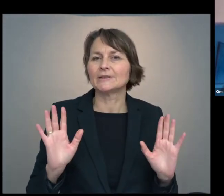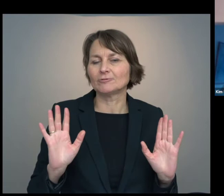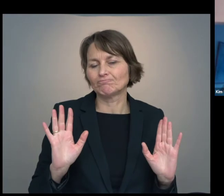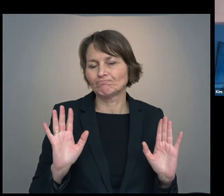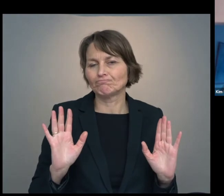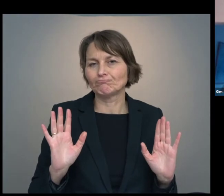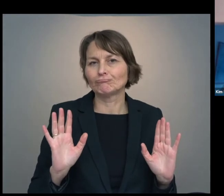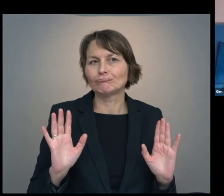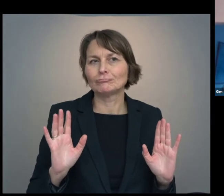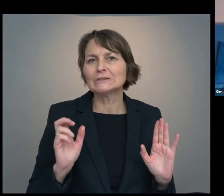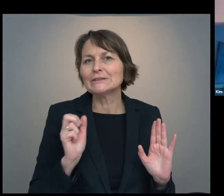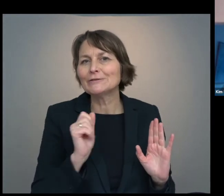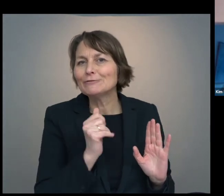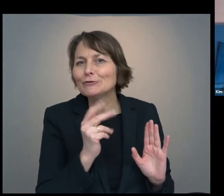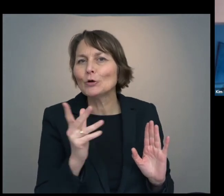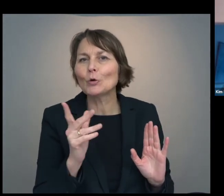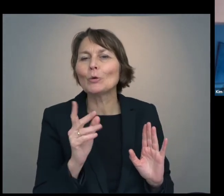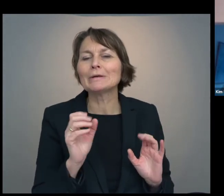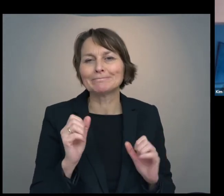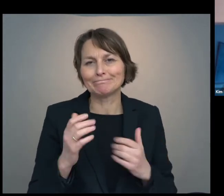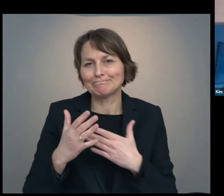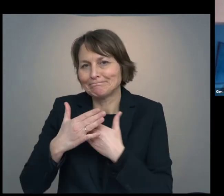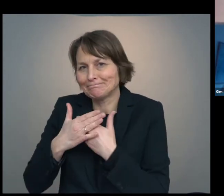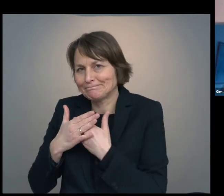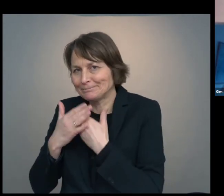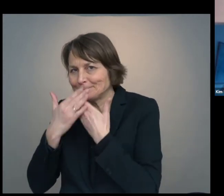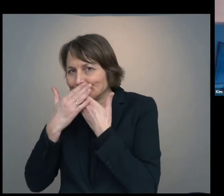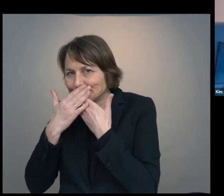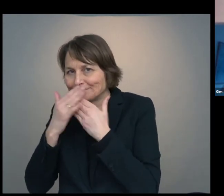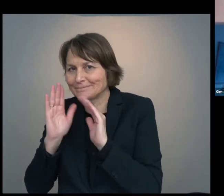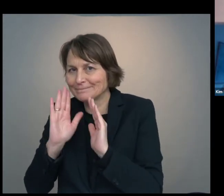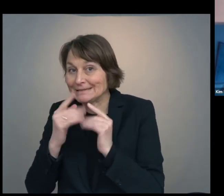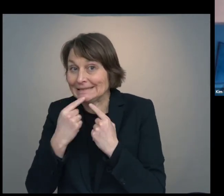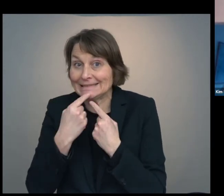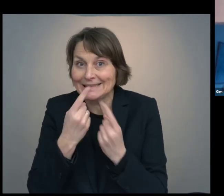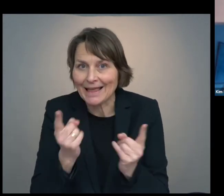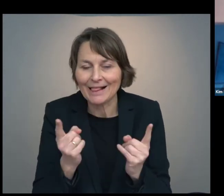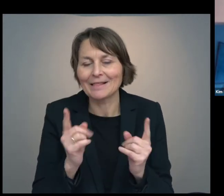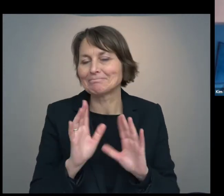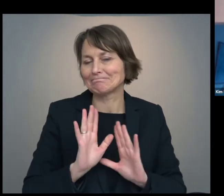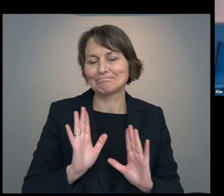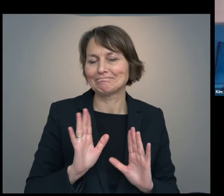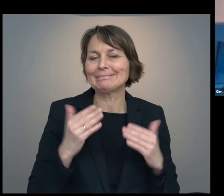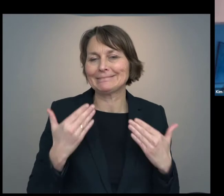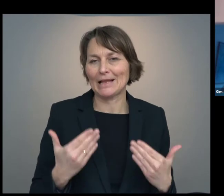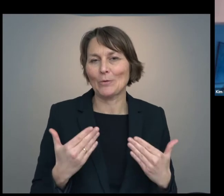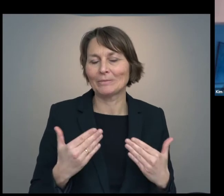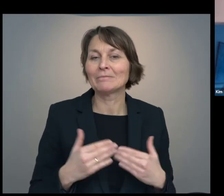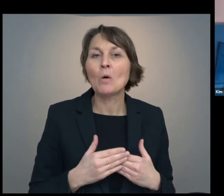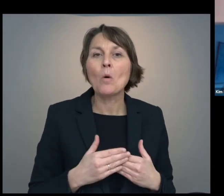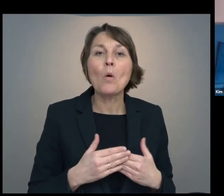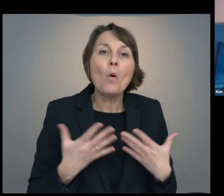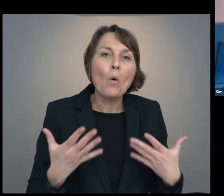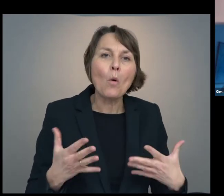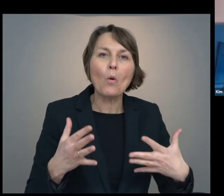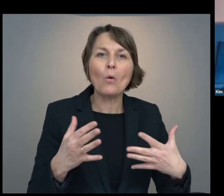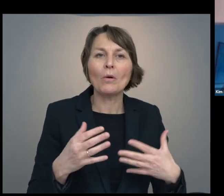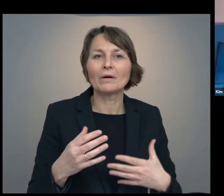as this is one of the few things that we keep to ourselves. nor will I